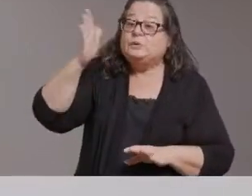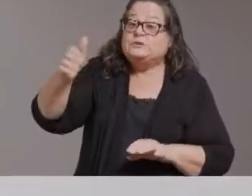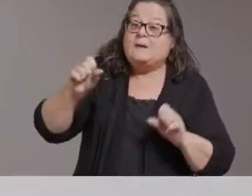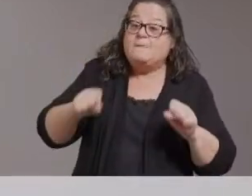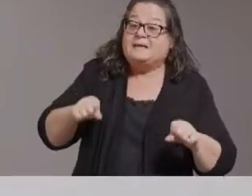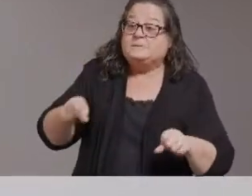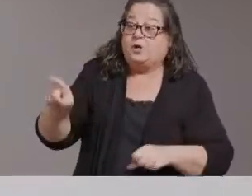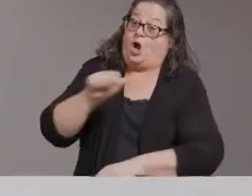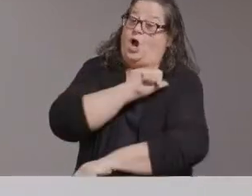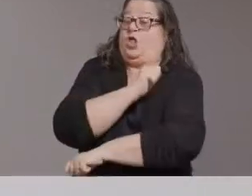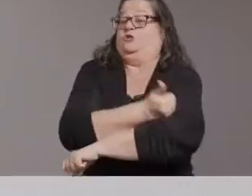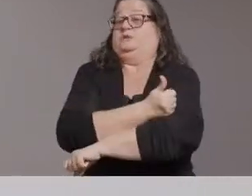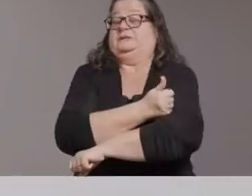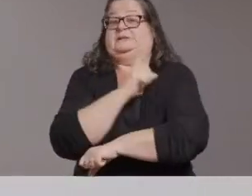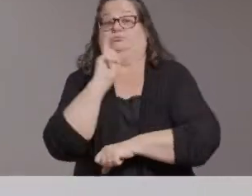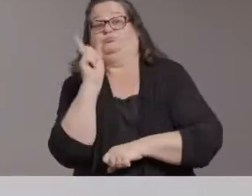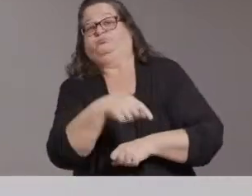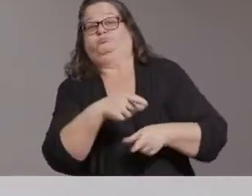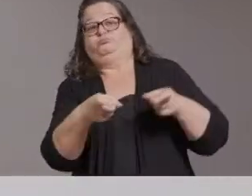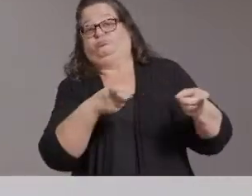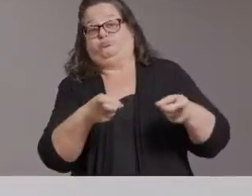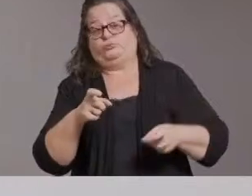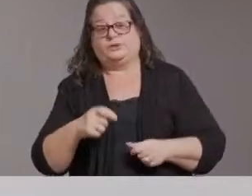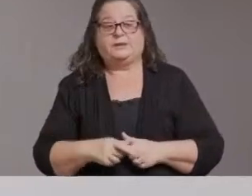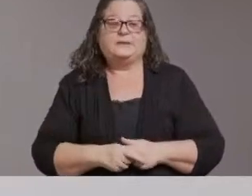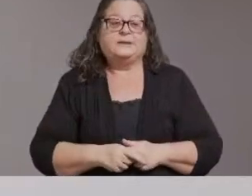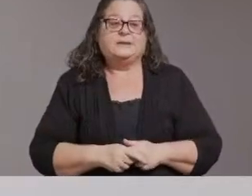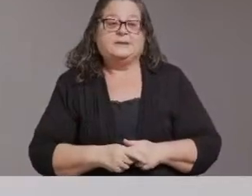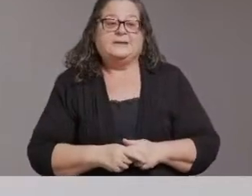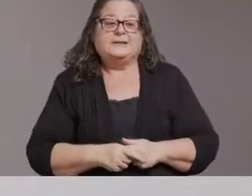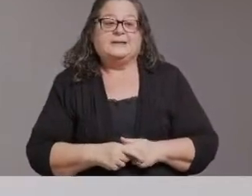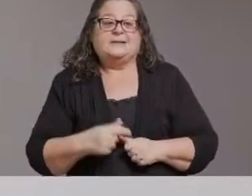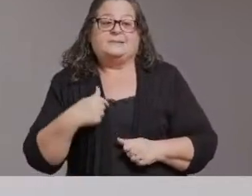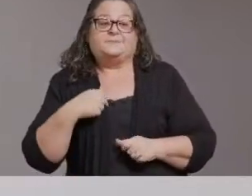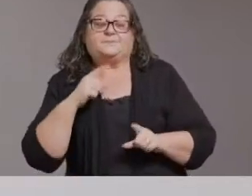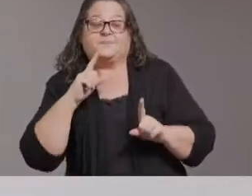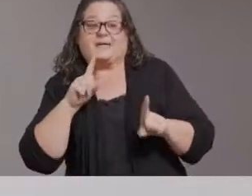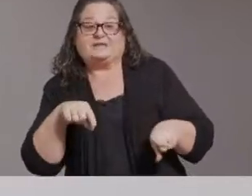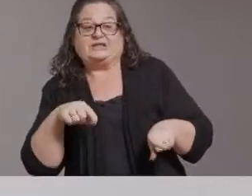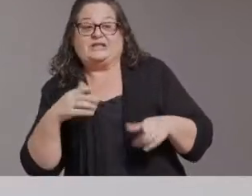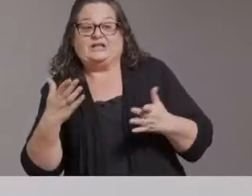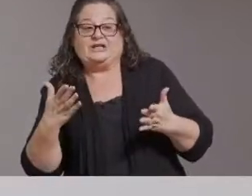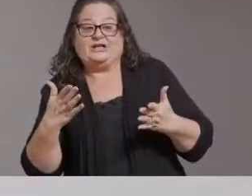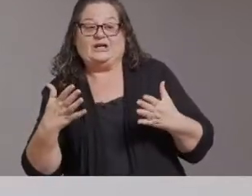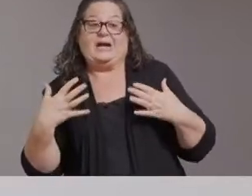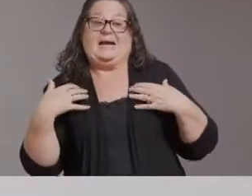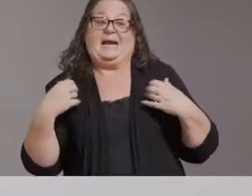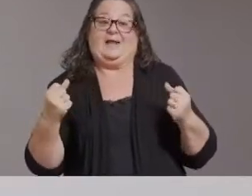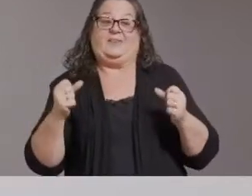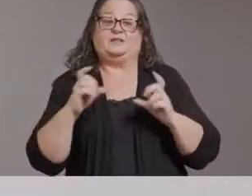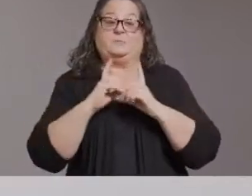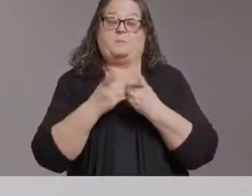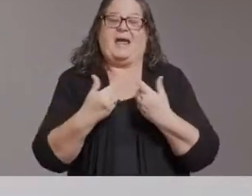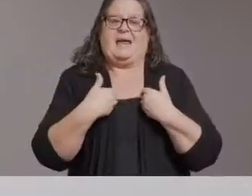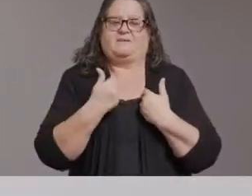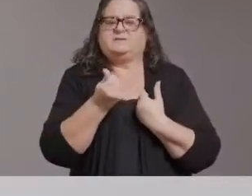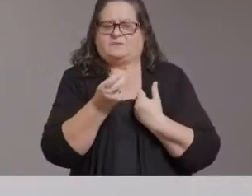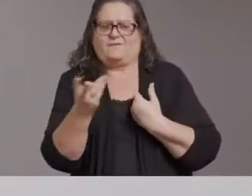of authorities that the health department always has. I don't know that we would consider using it at this point in the